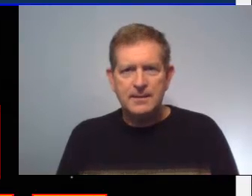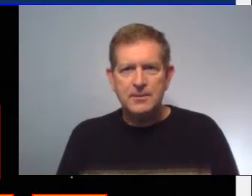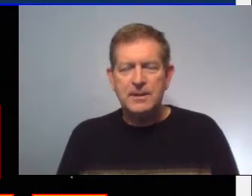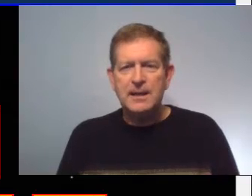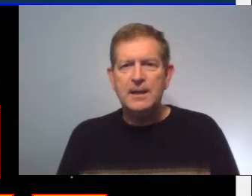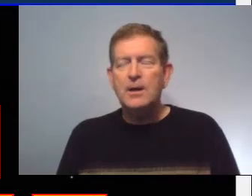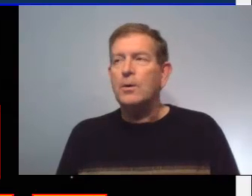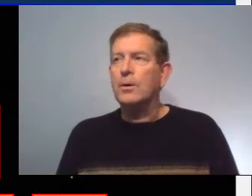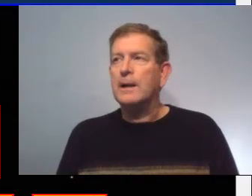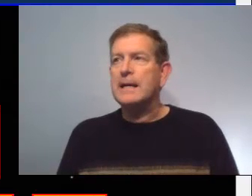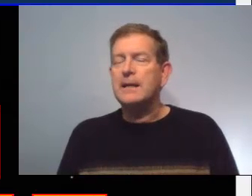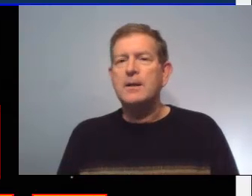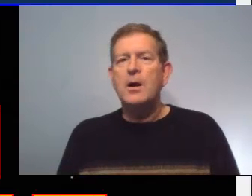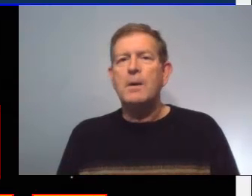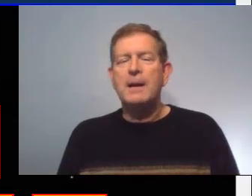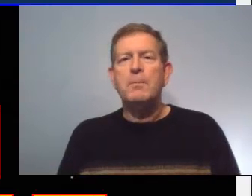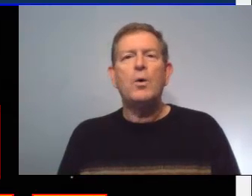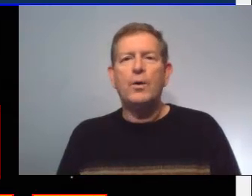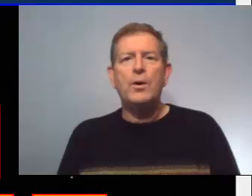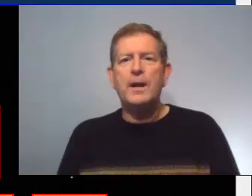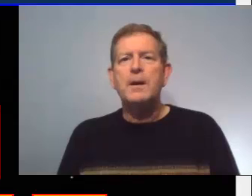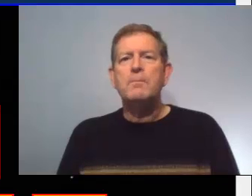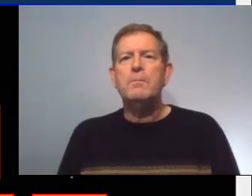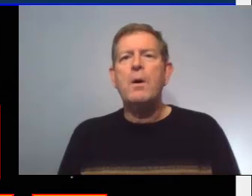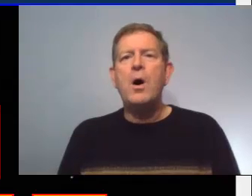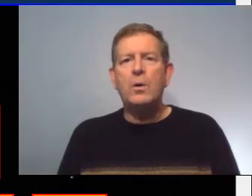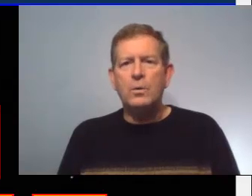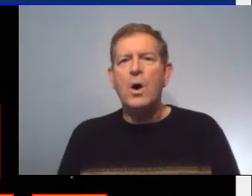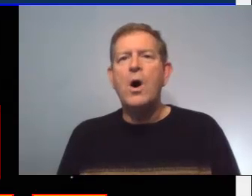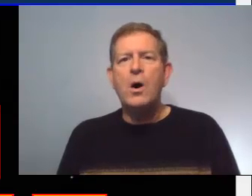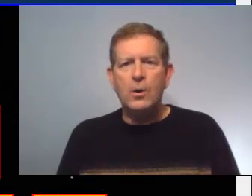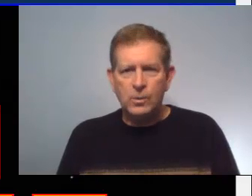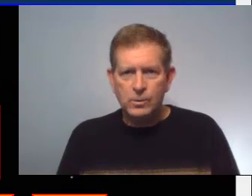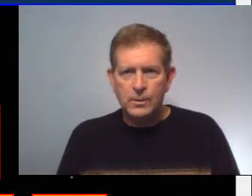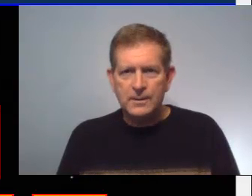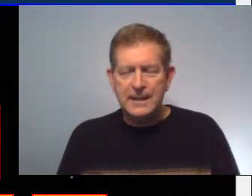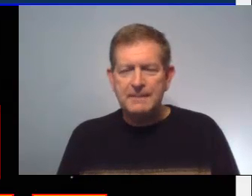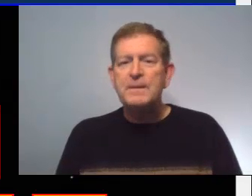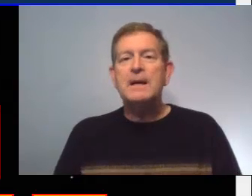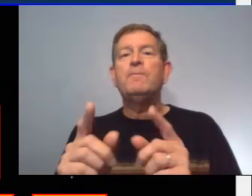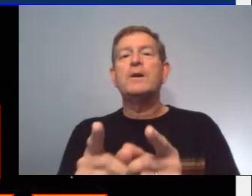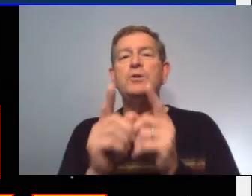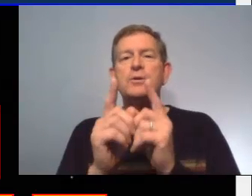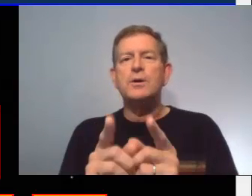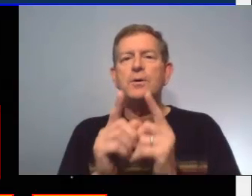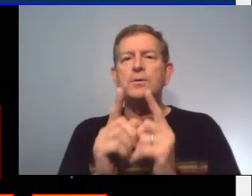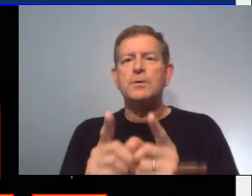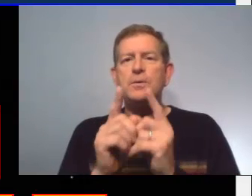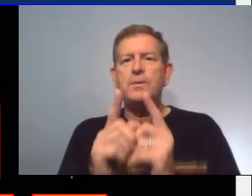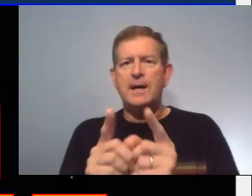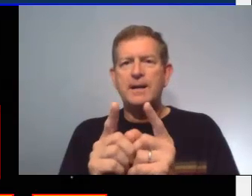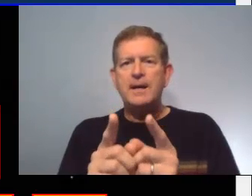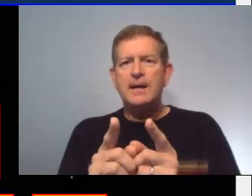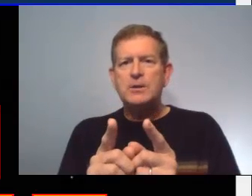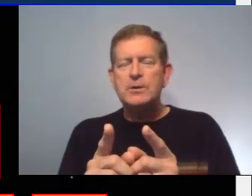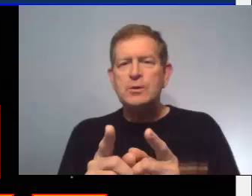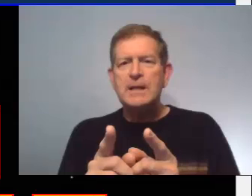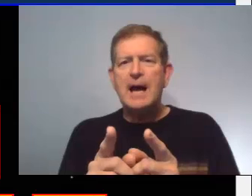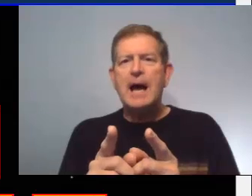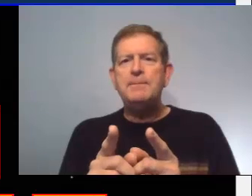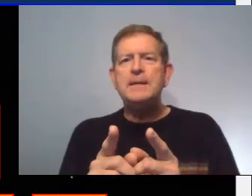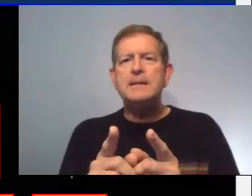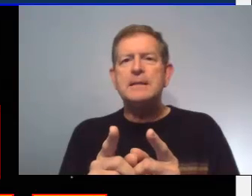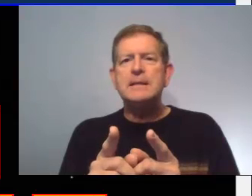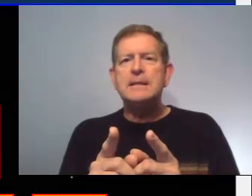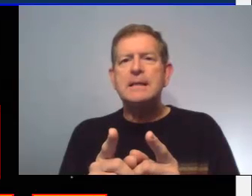A, okay? Or like in I mow the lawn, mow, oh, okay? In French, you don't do that. And so as you